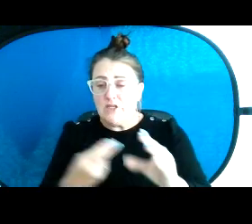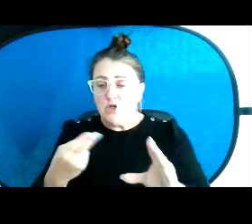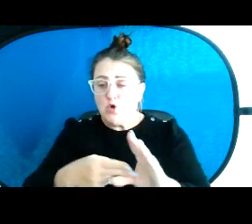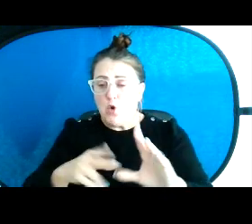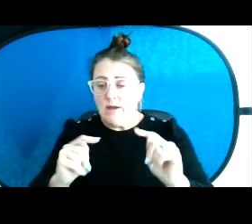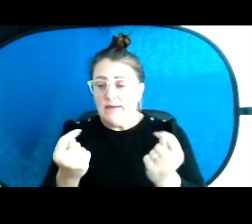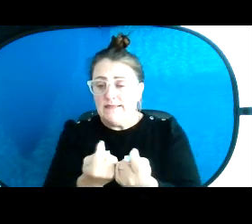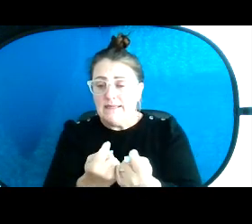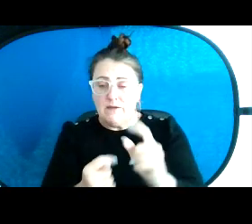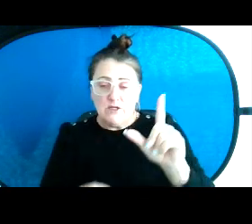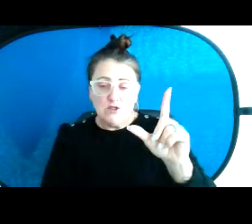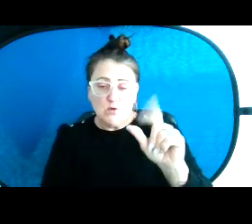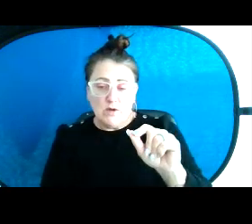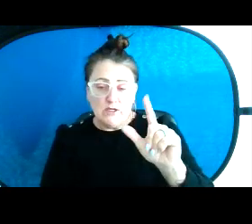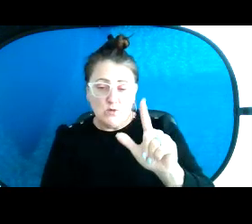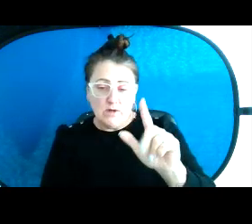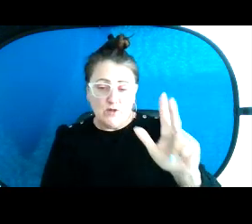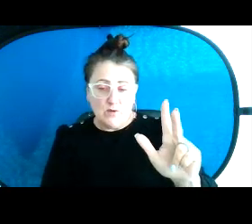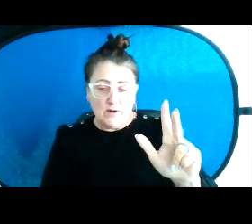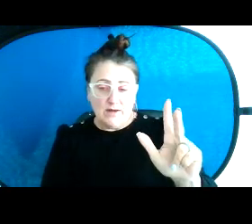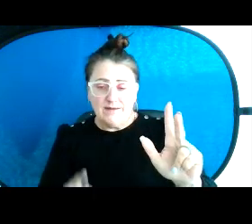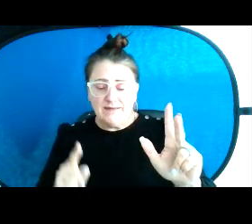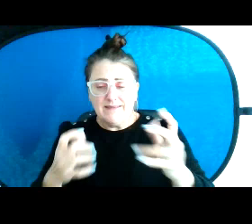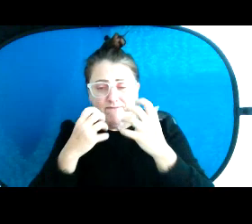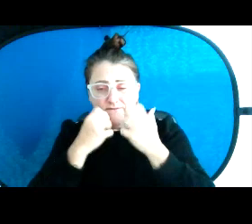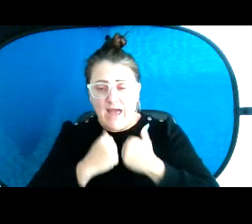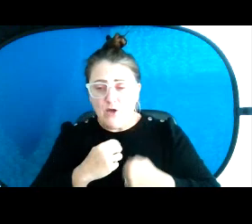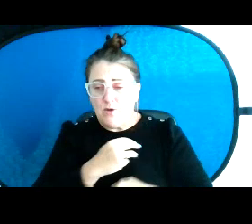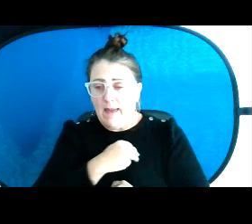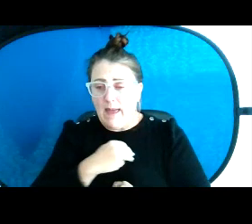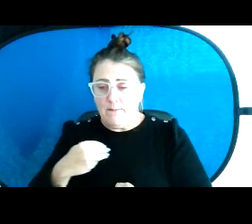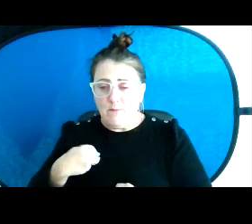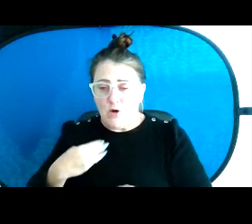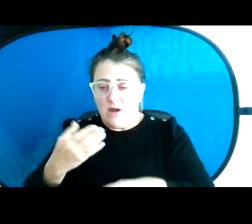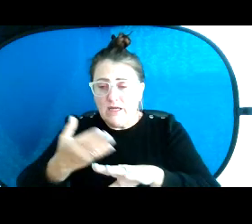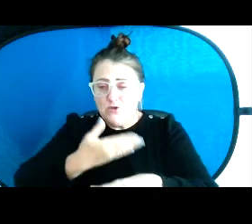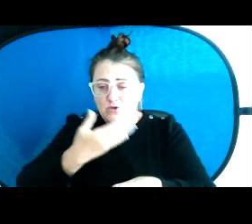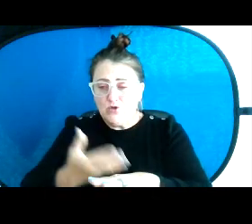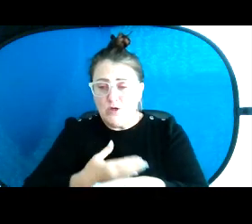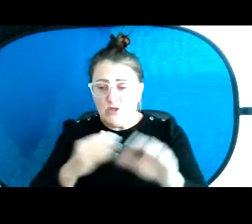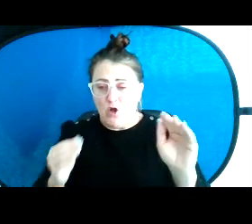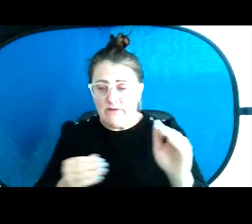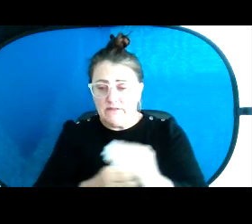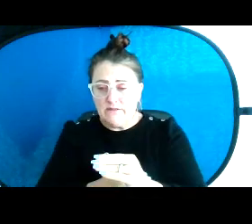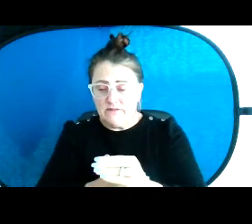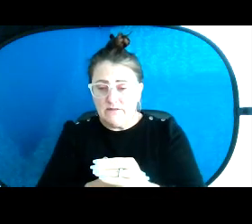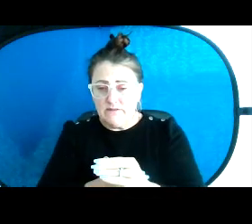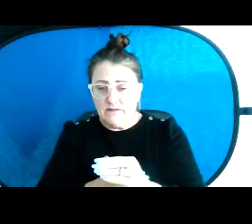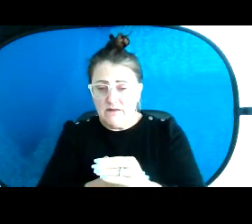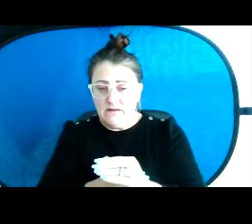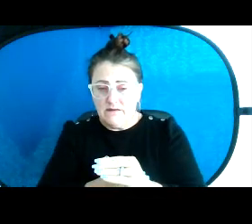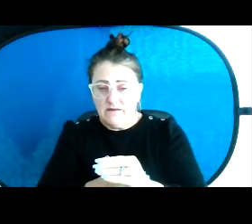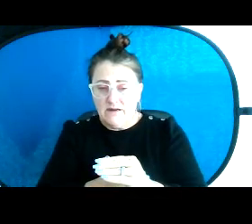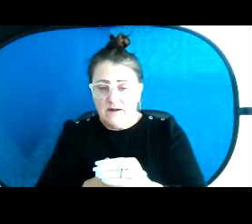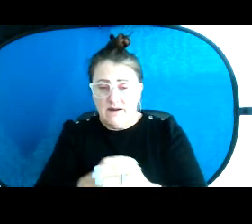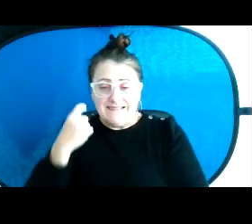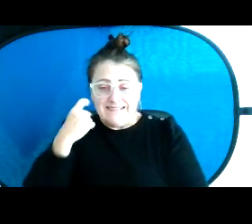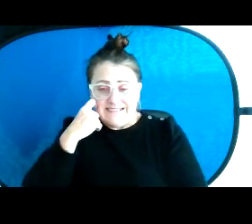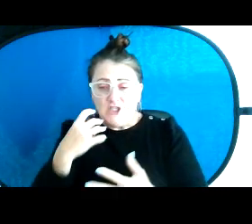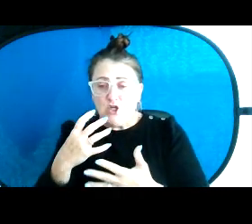in 2023. He was a valued member of our construction office. and he has just earned